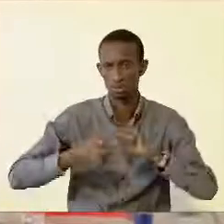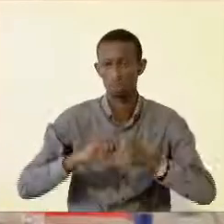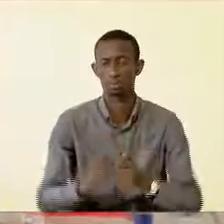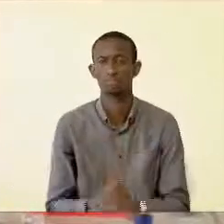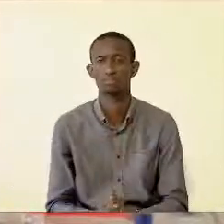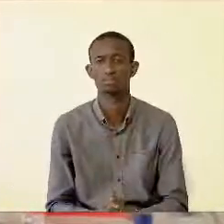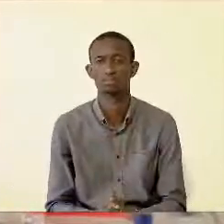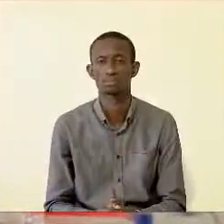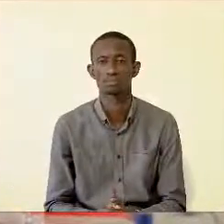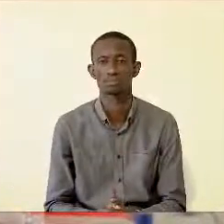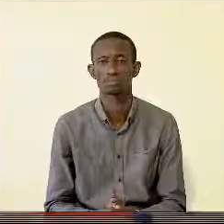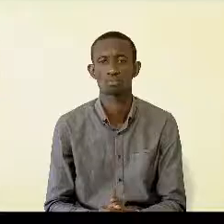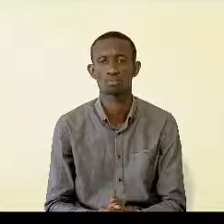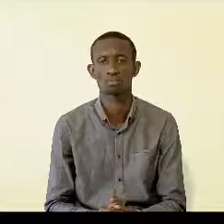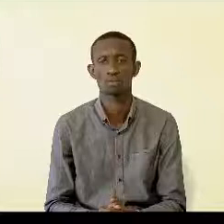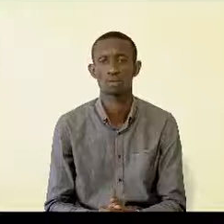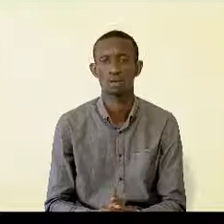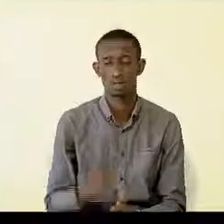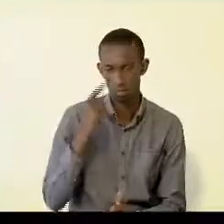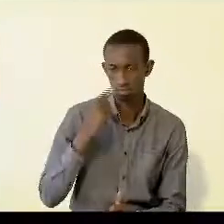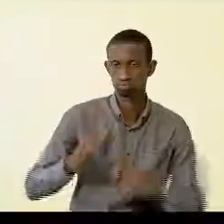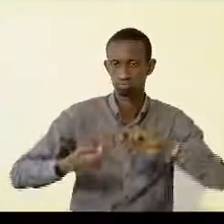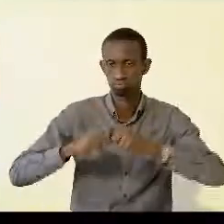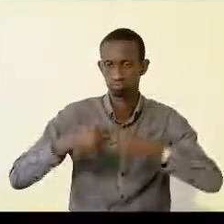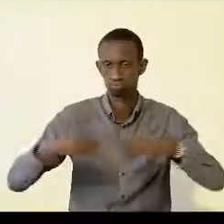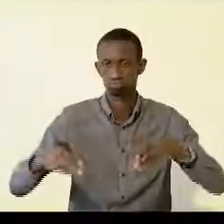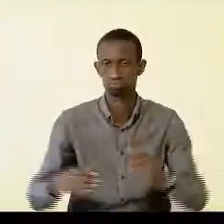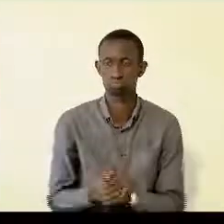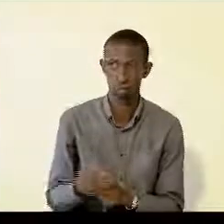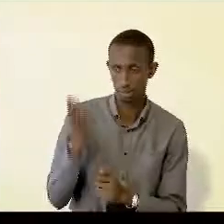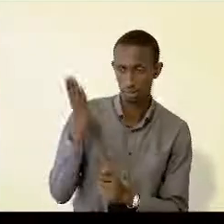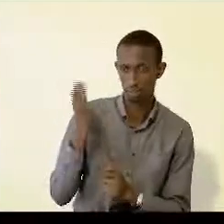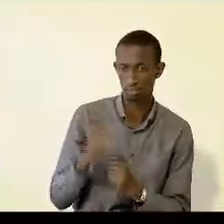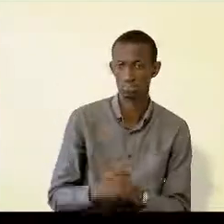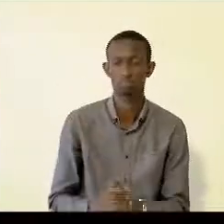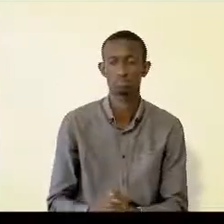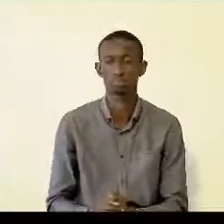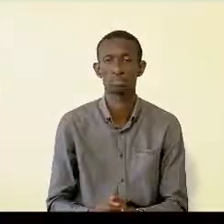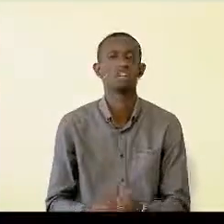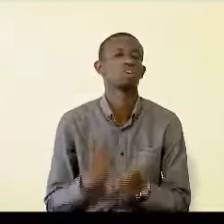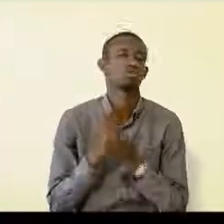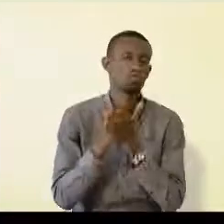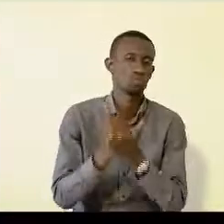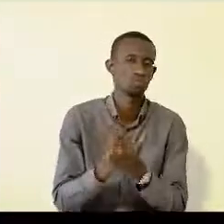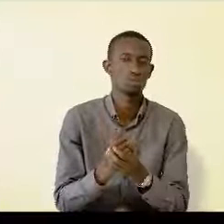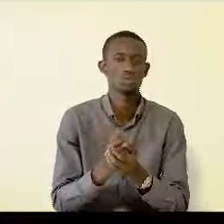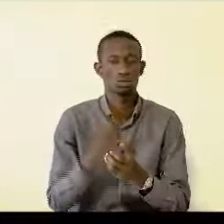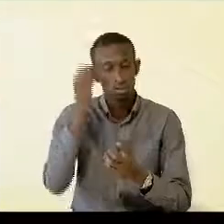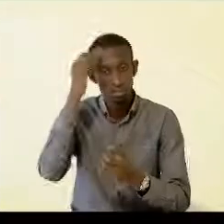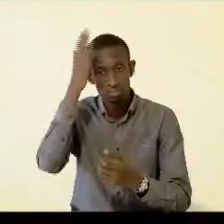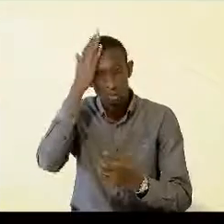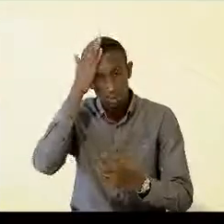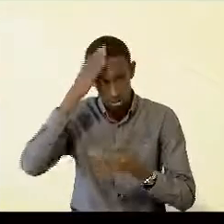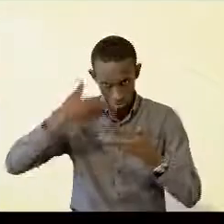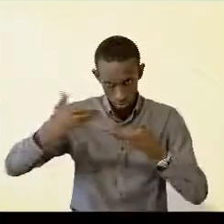Now, let us have a look at the physical properties. Here it will be just helping you to recall what we